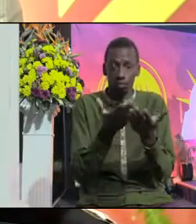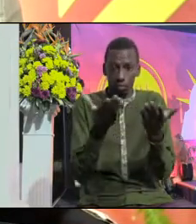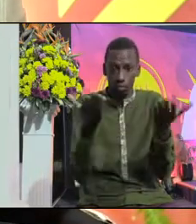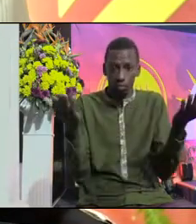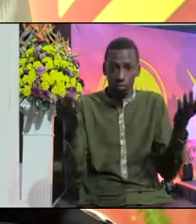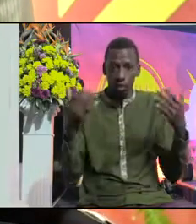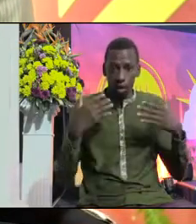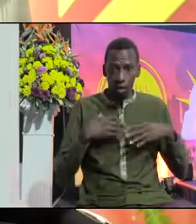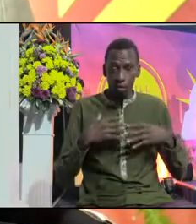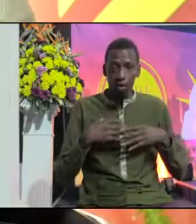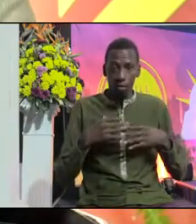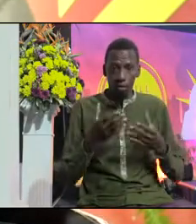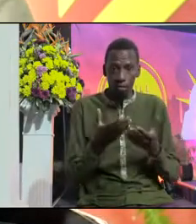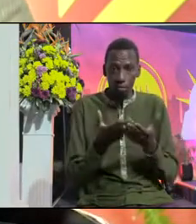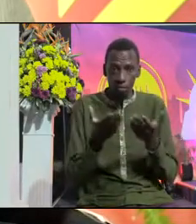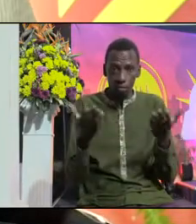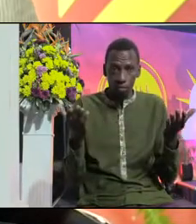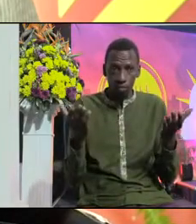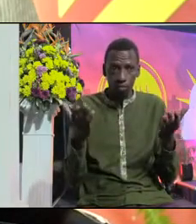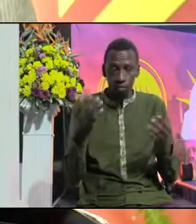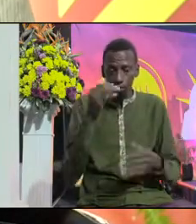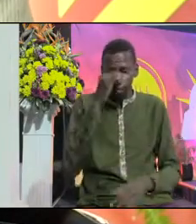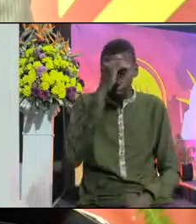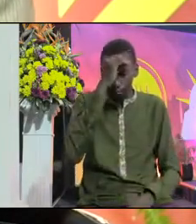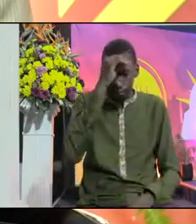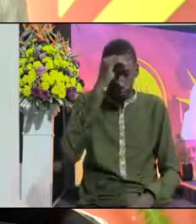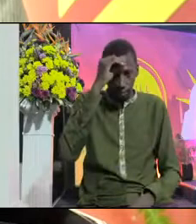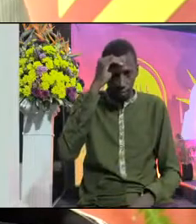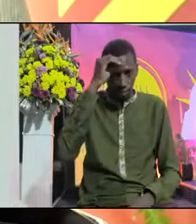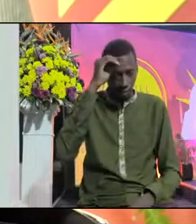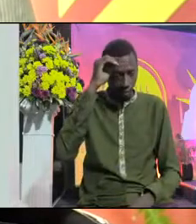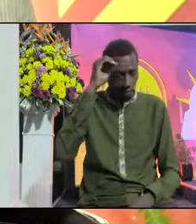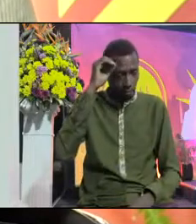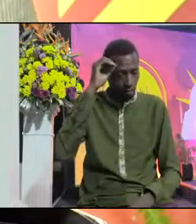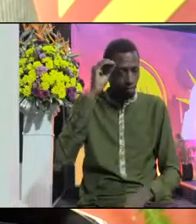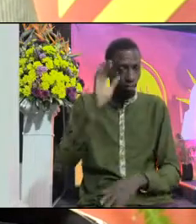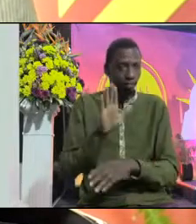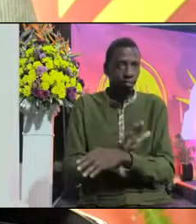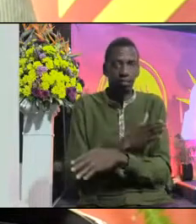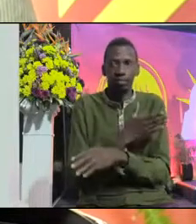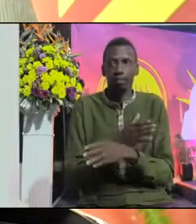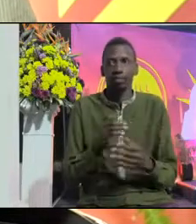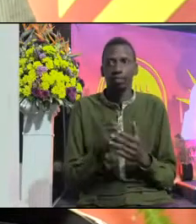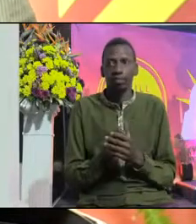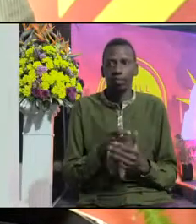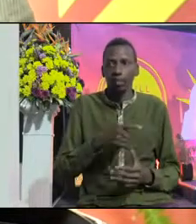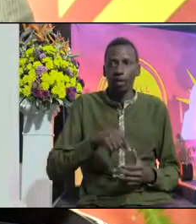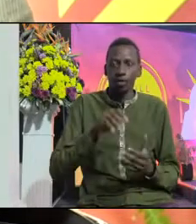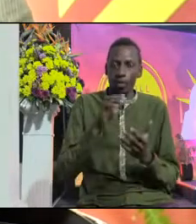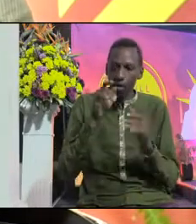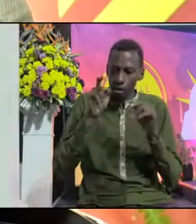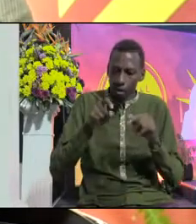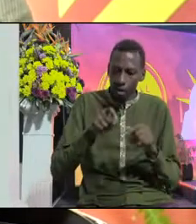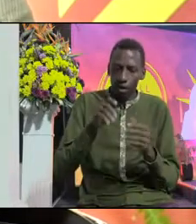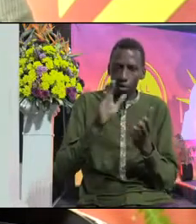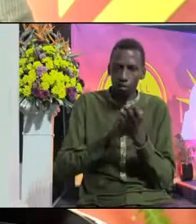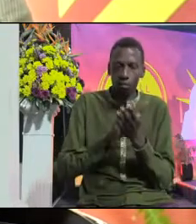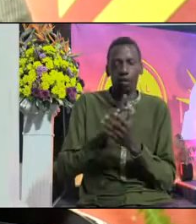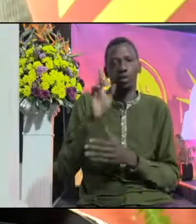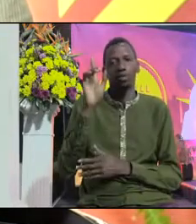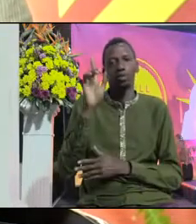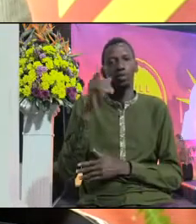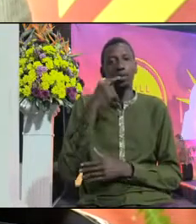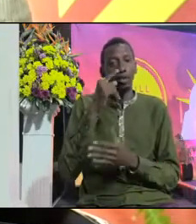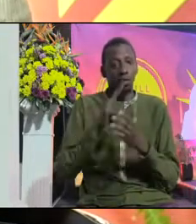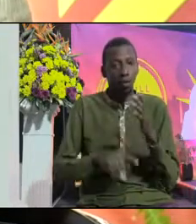This generation is illiterate when it comes to hymns. We need to praise him. What you say?